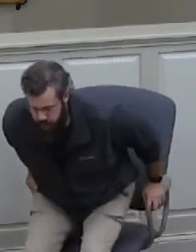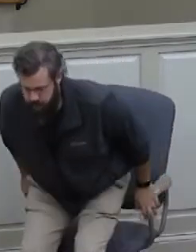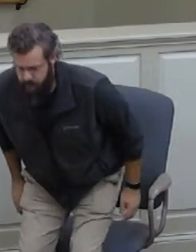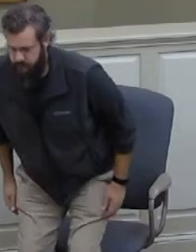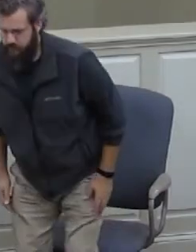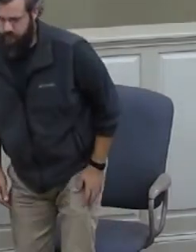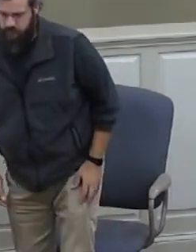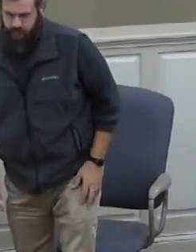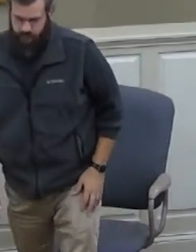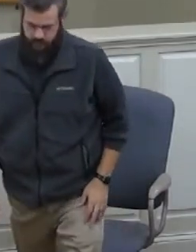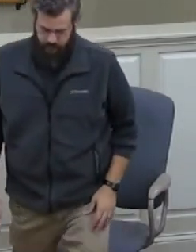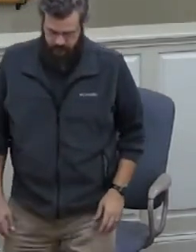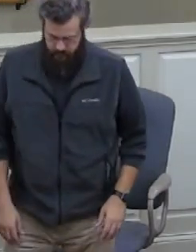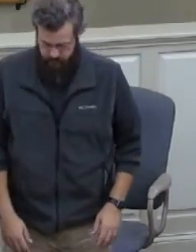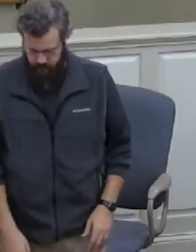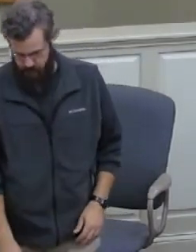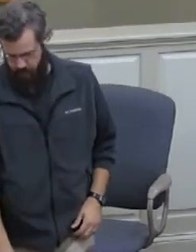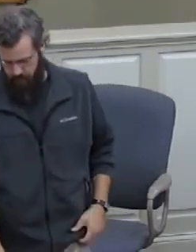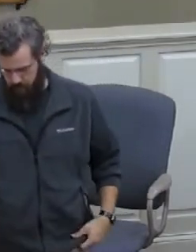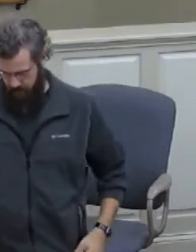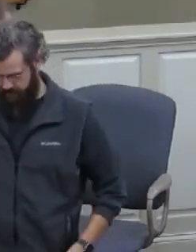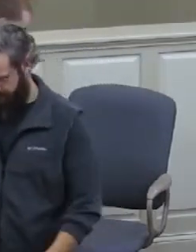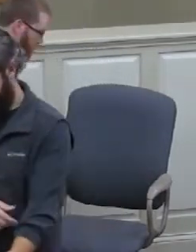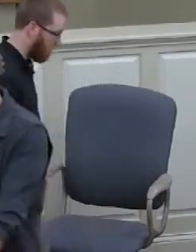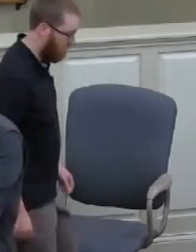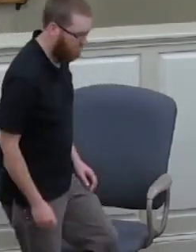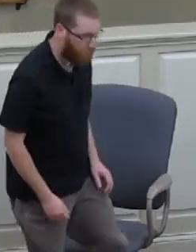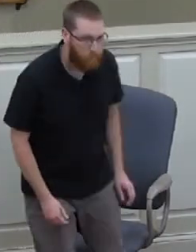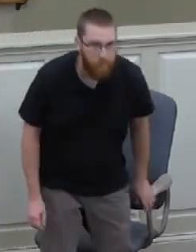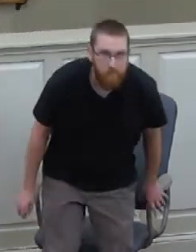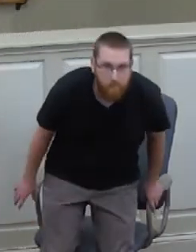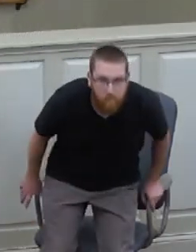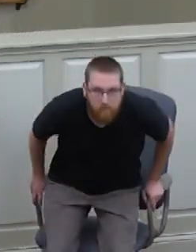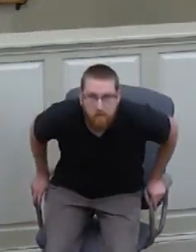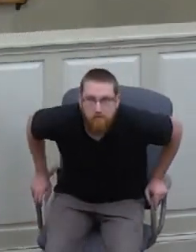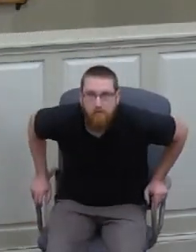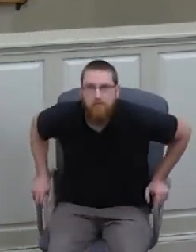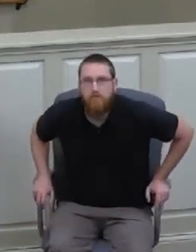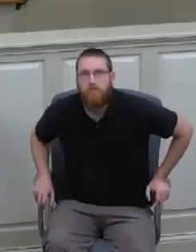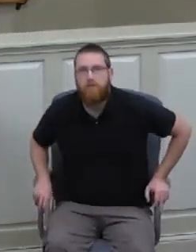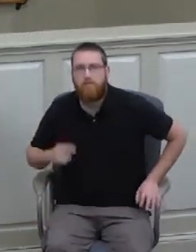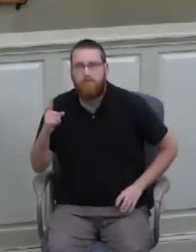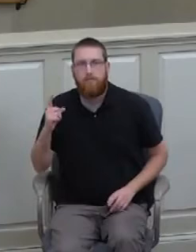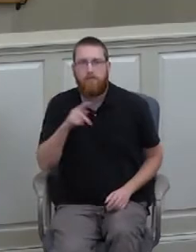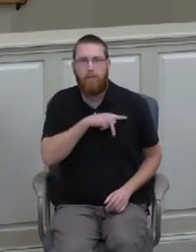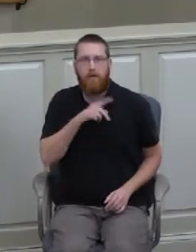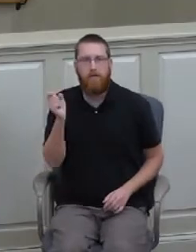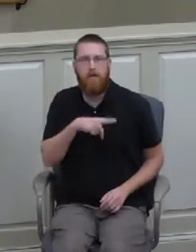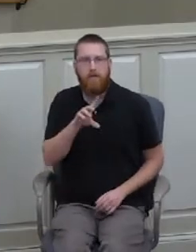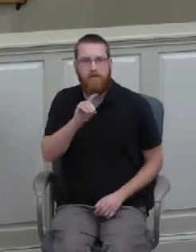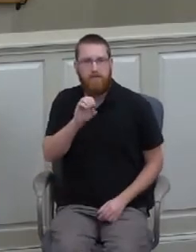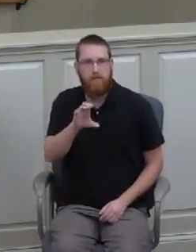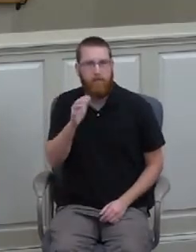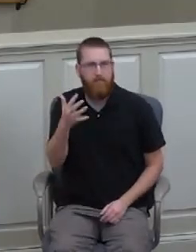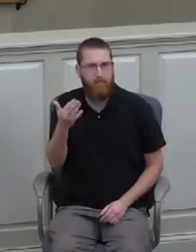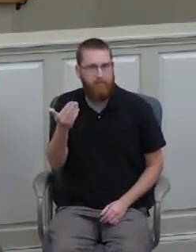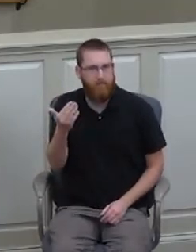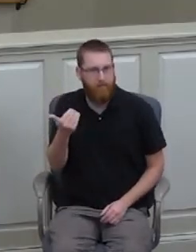Can we do December the 5th? No, sir, that would not work. Because of a full agenda day, we can do December the 9th,